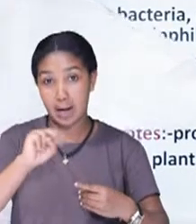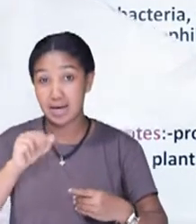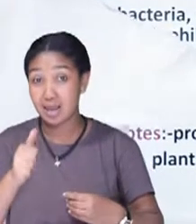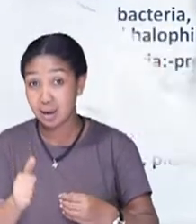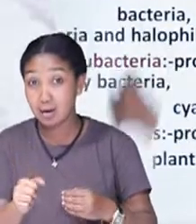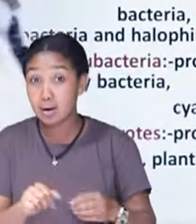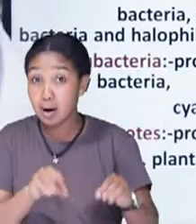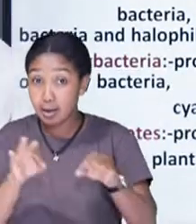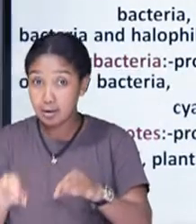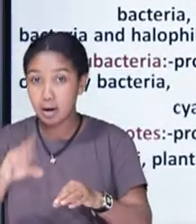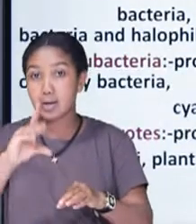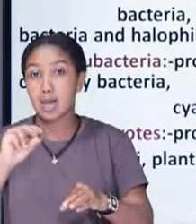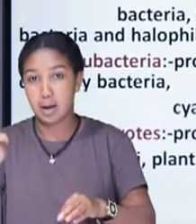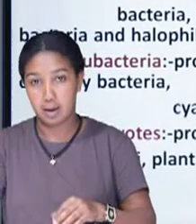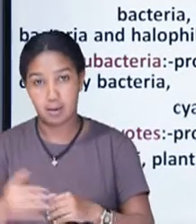rather than DNA.